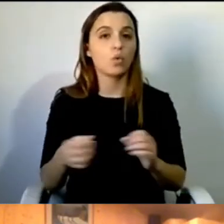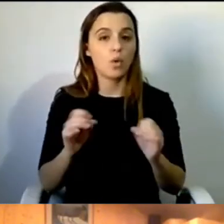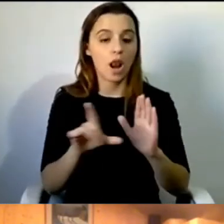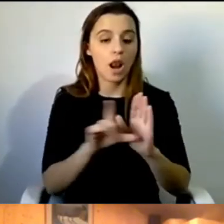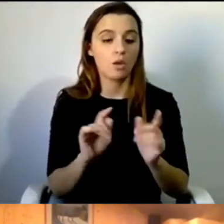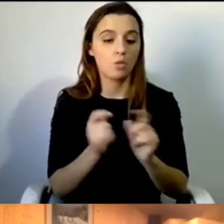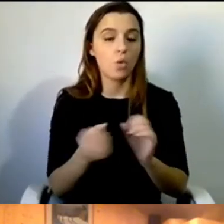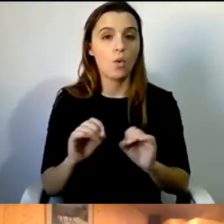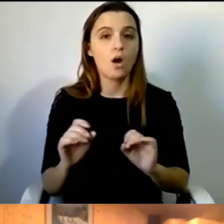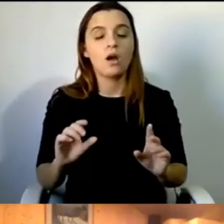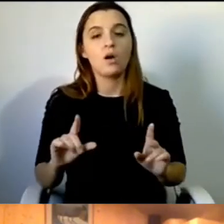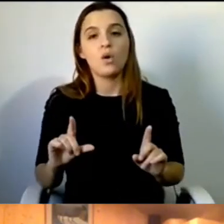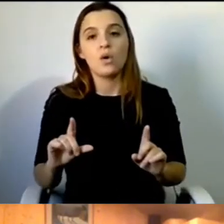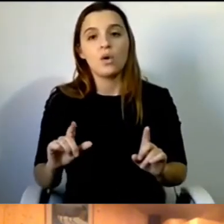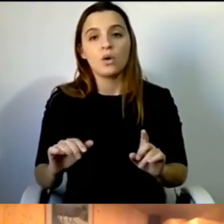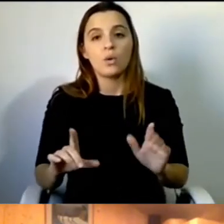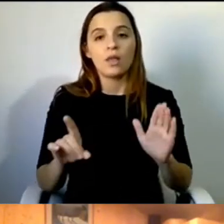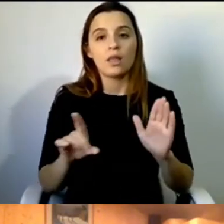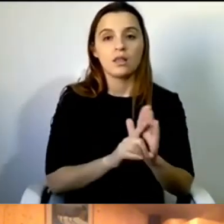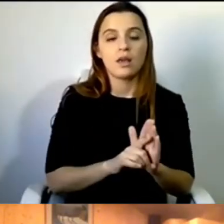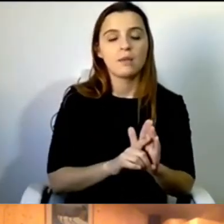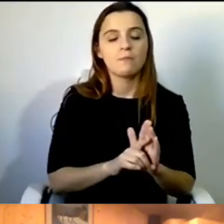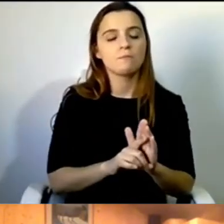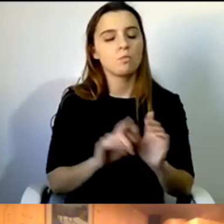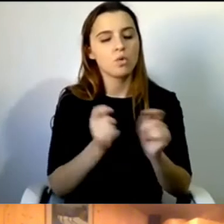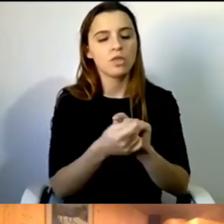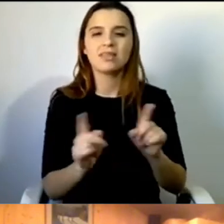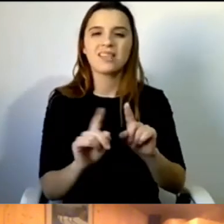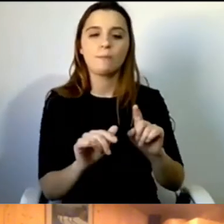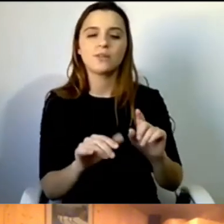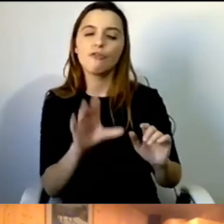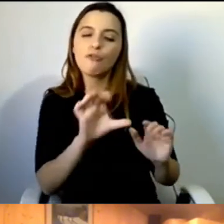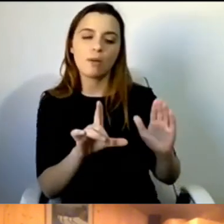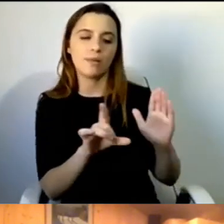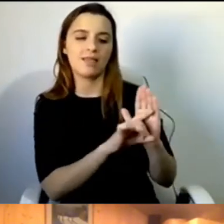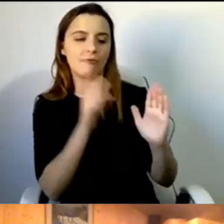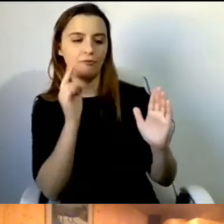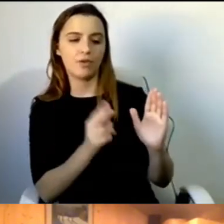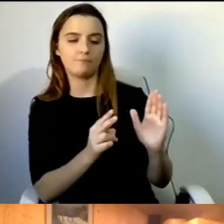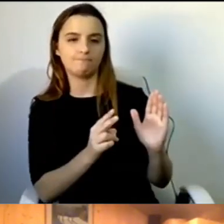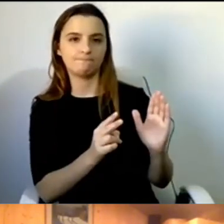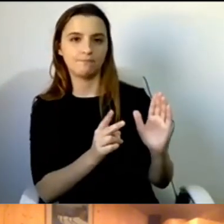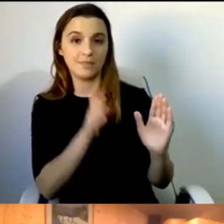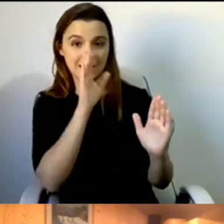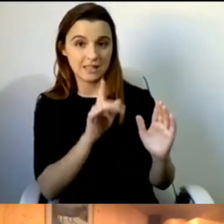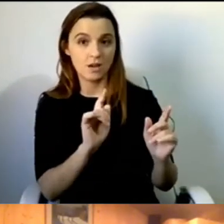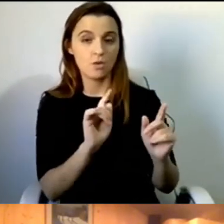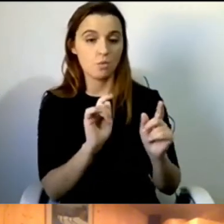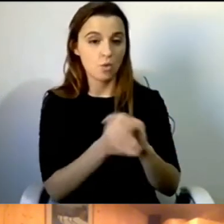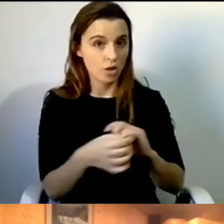is interpreted has changed massively. And in the front of